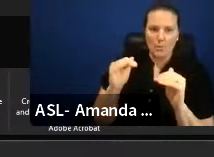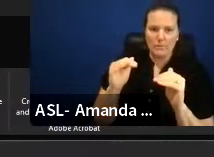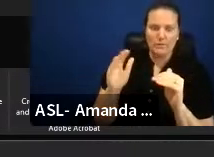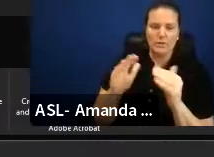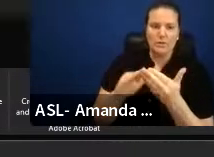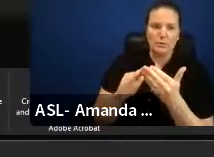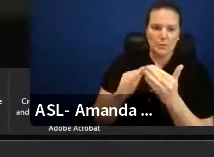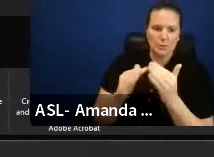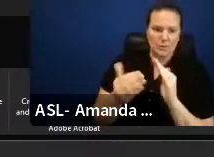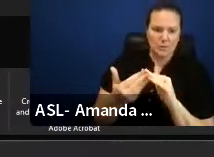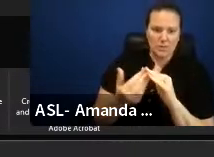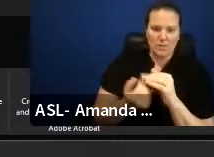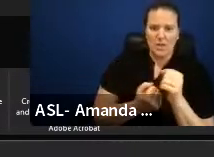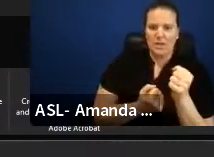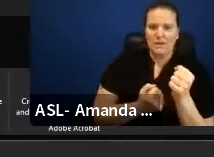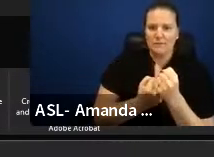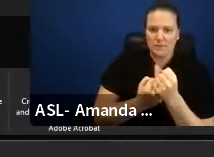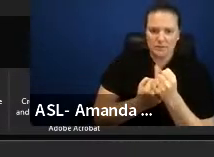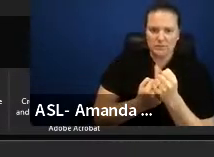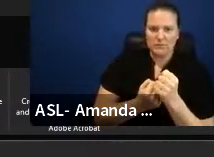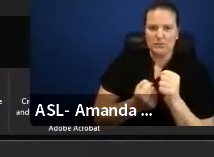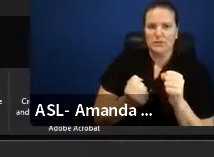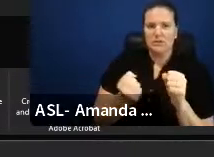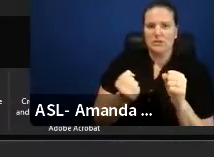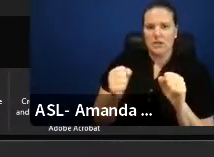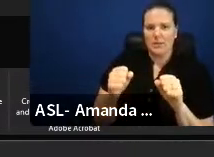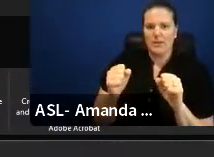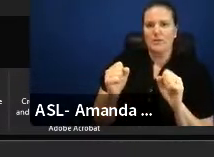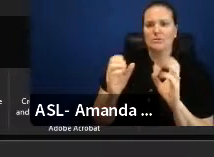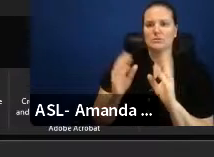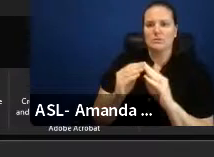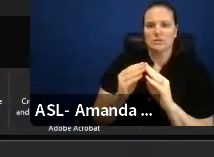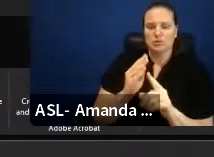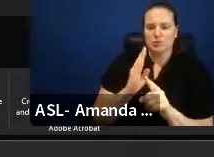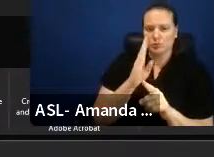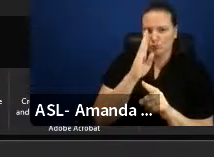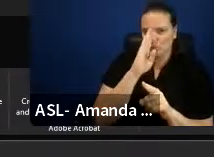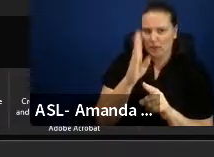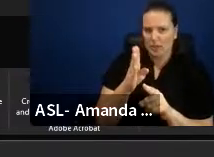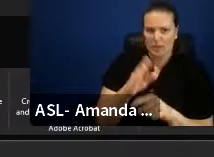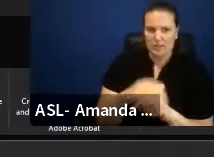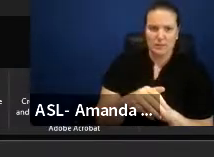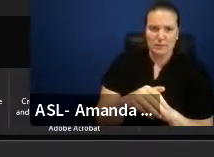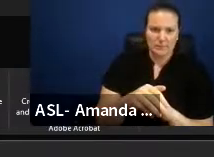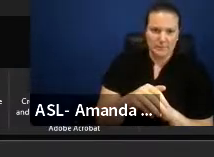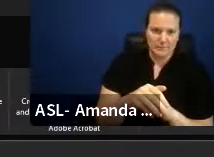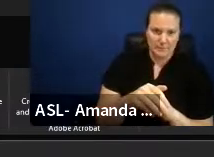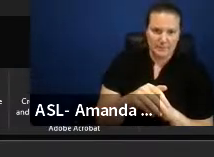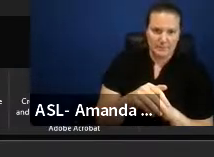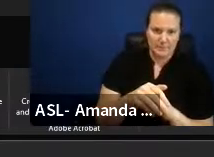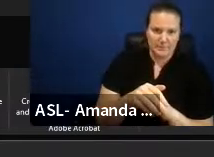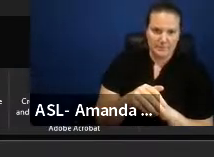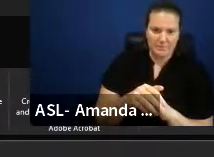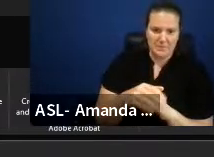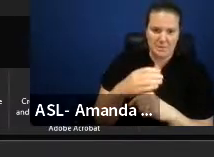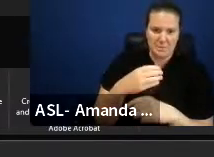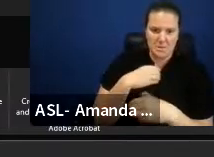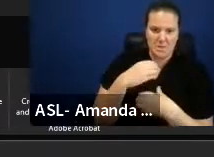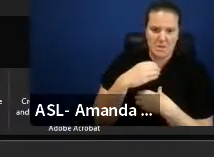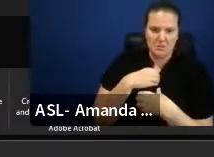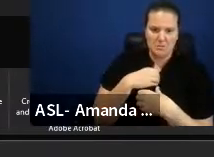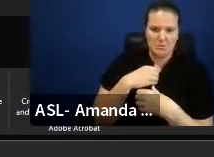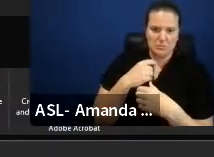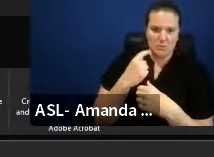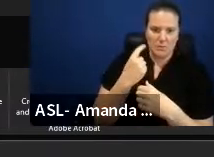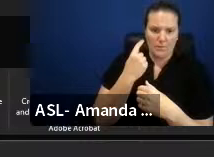community advocates will be able to be at those meetings, hear directly the complaints or